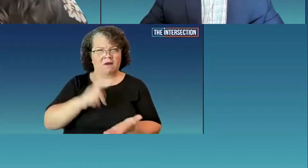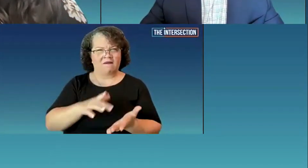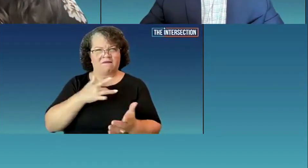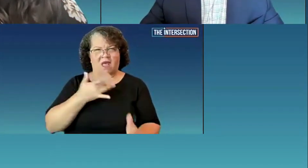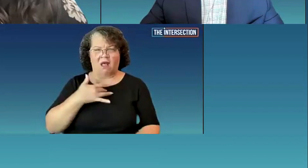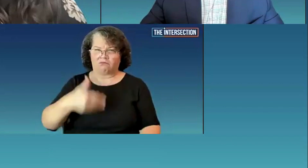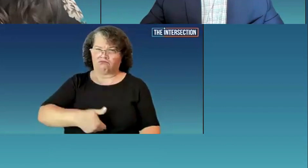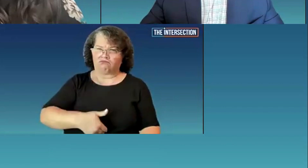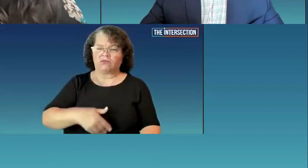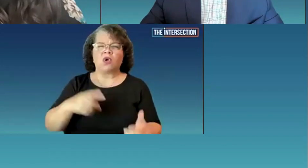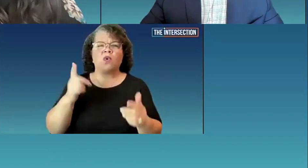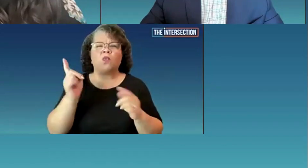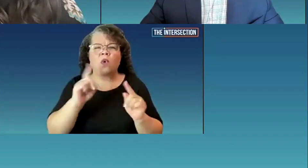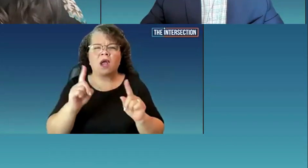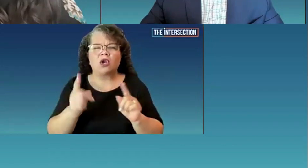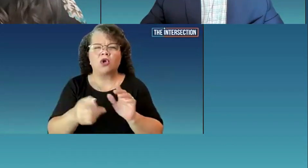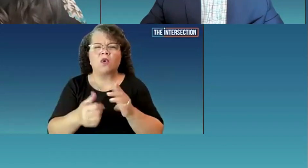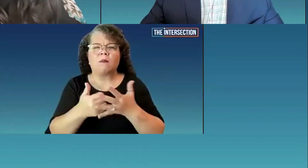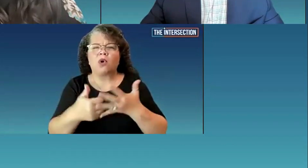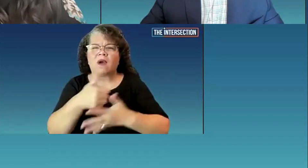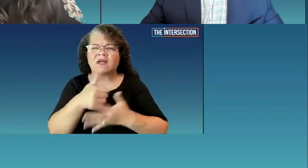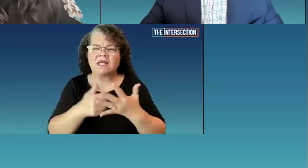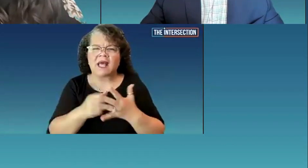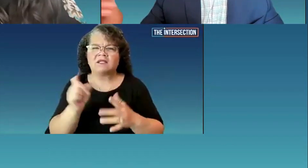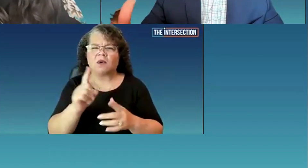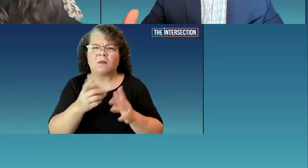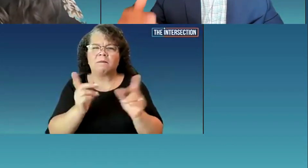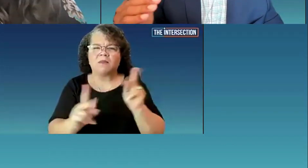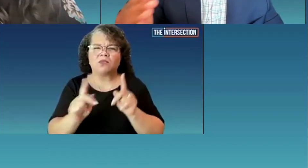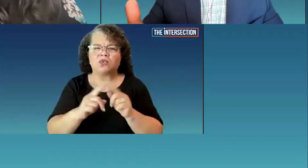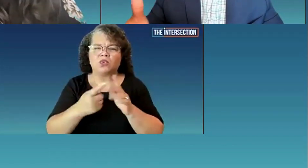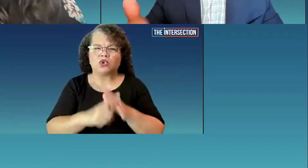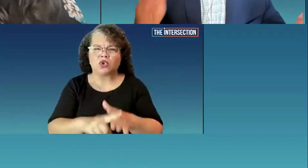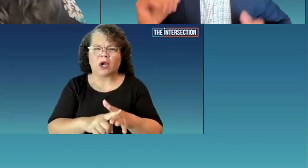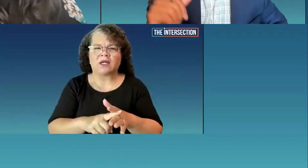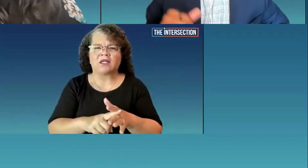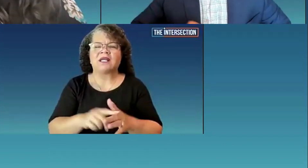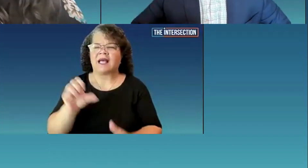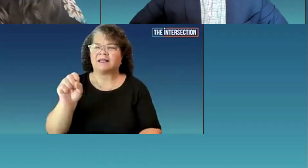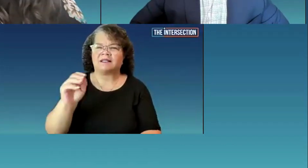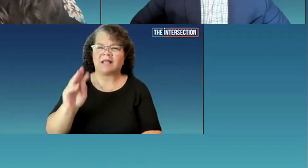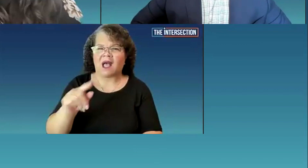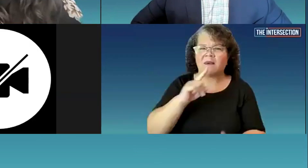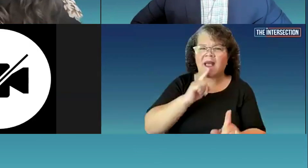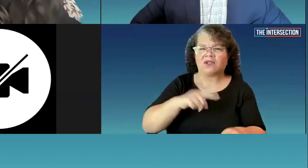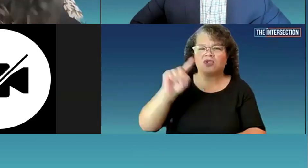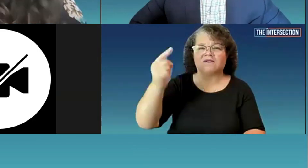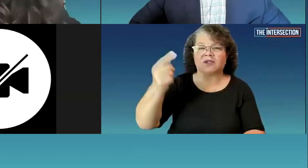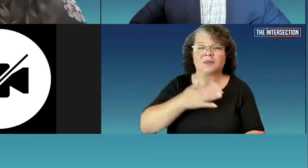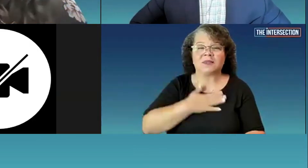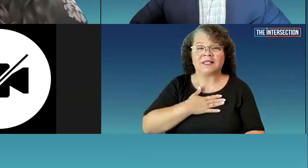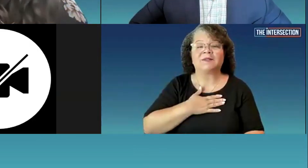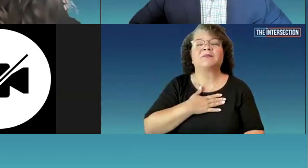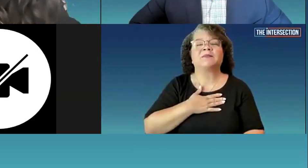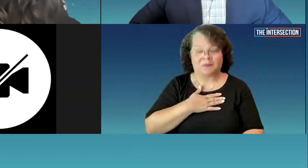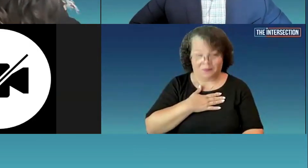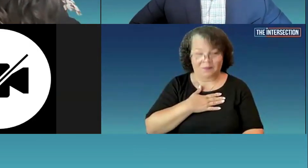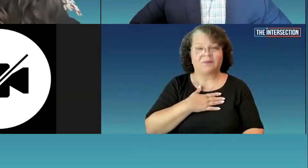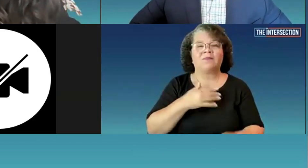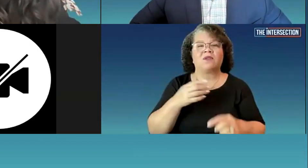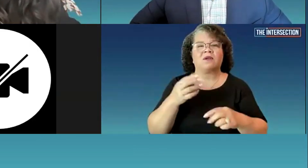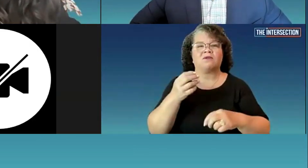where would you prioritize people to get started? And I'll start with Sam first. Well, before I get to that, I want